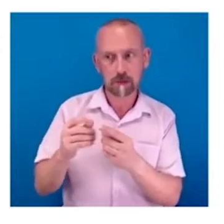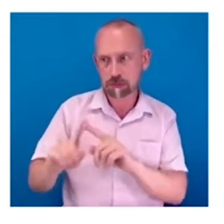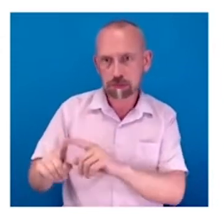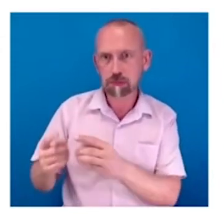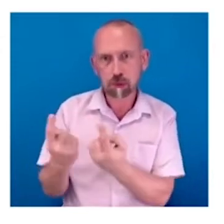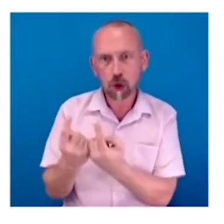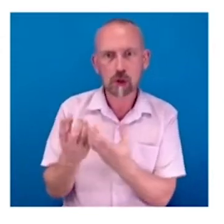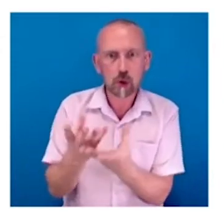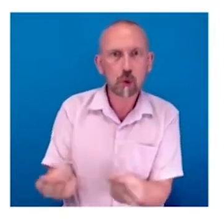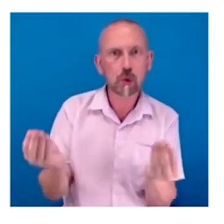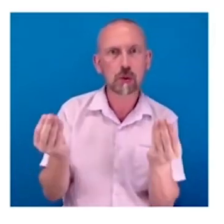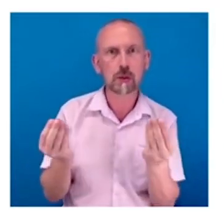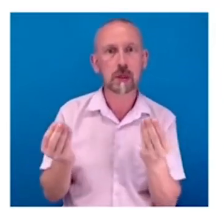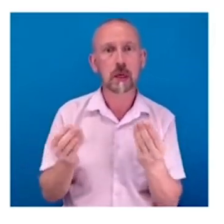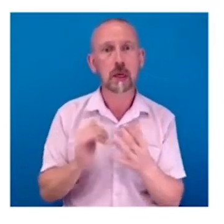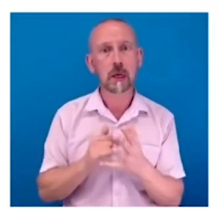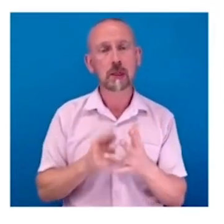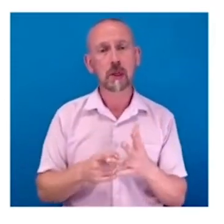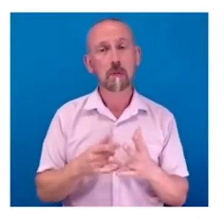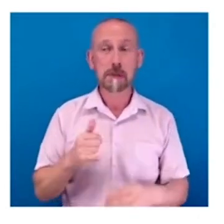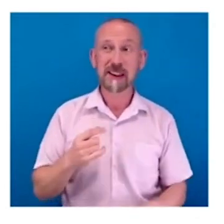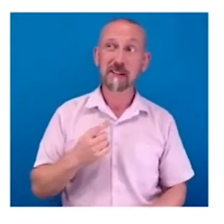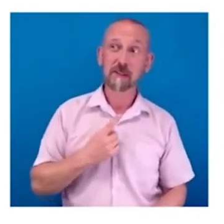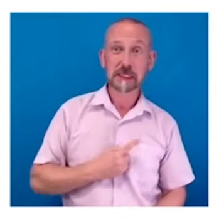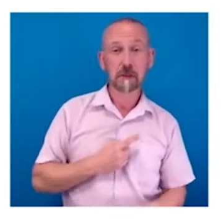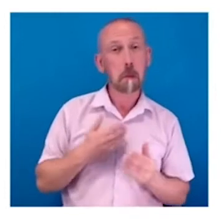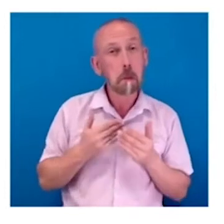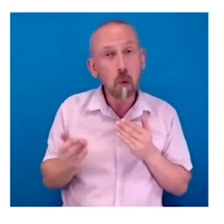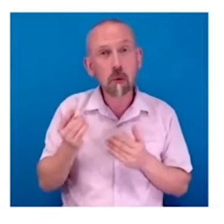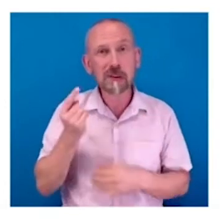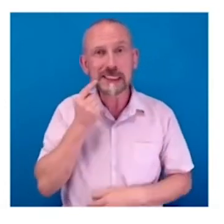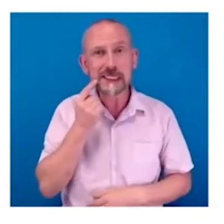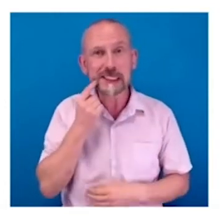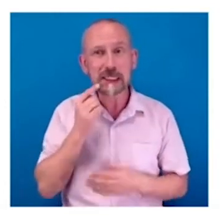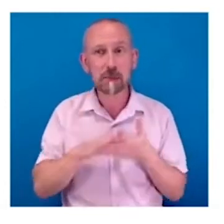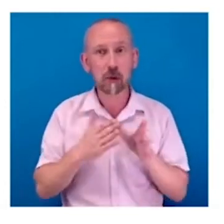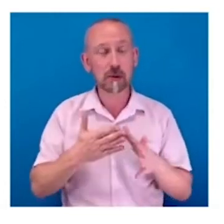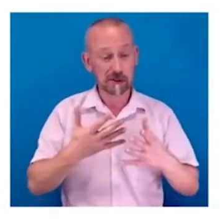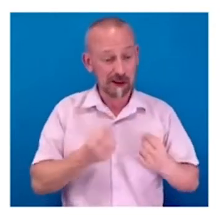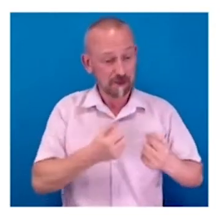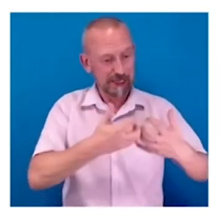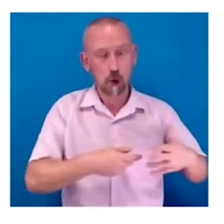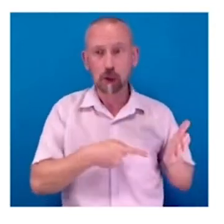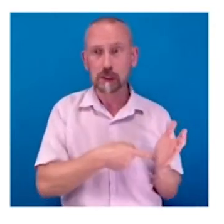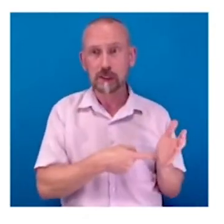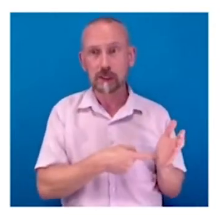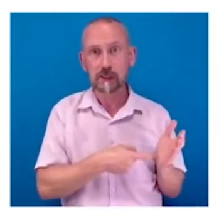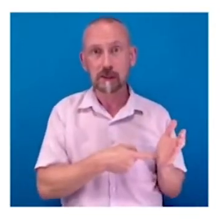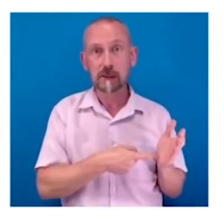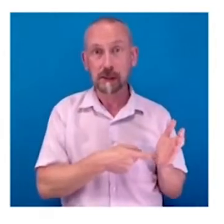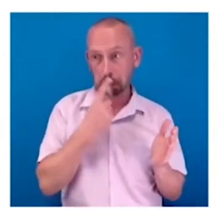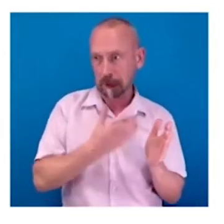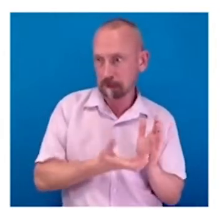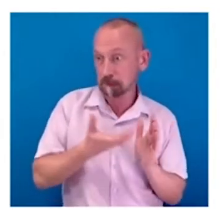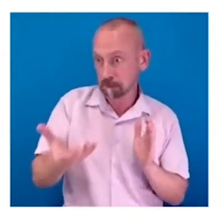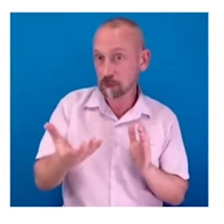came into it maybe a little bit easier because we sort of had a technology, and this was actually a really good use for this technology where we could do a lot of